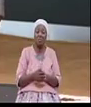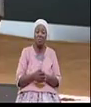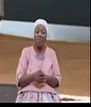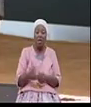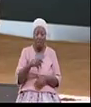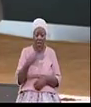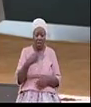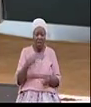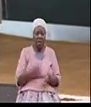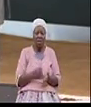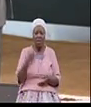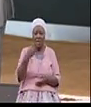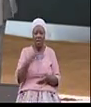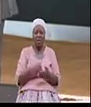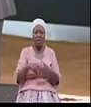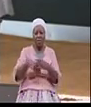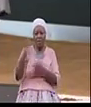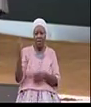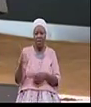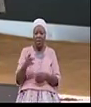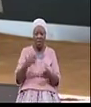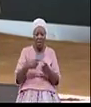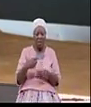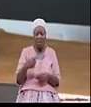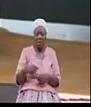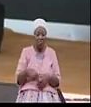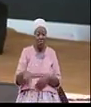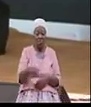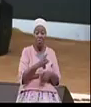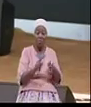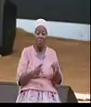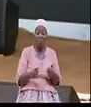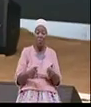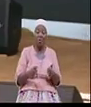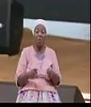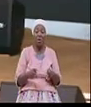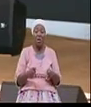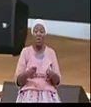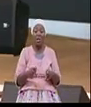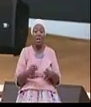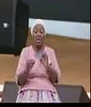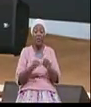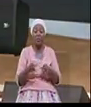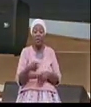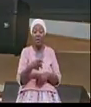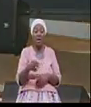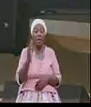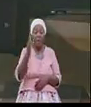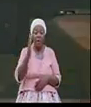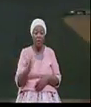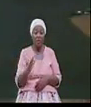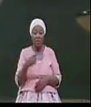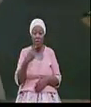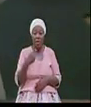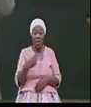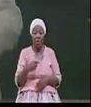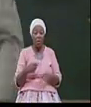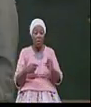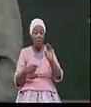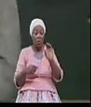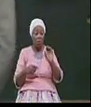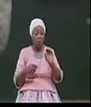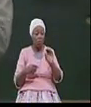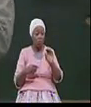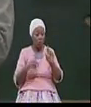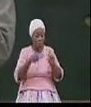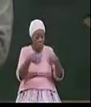it outside. They say, those people, if their pastor said, oh, they just go ahead